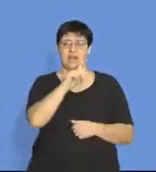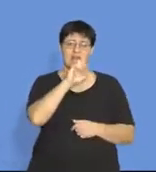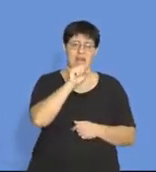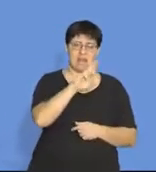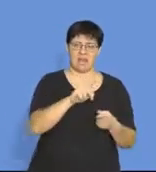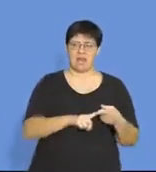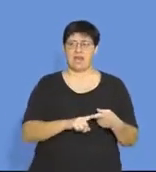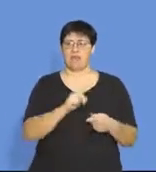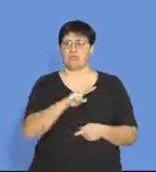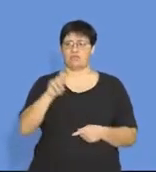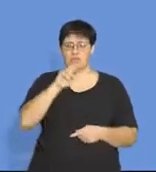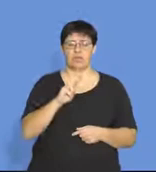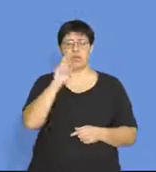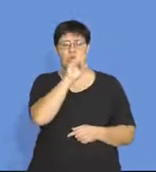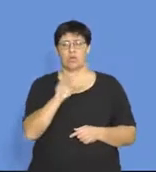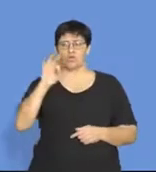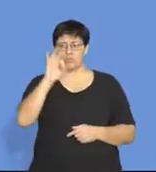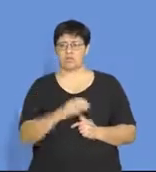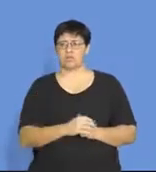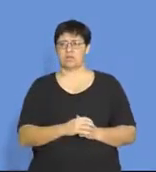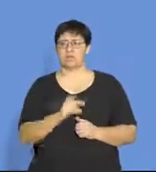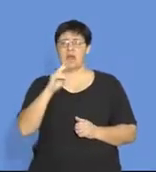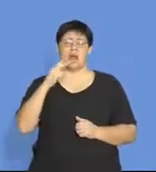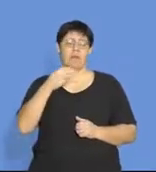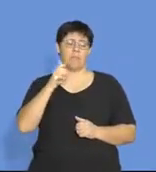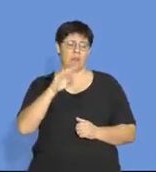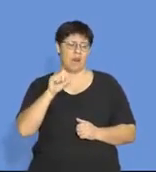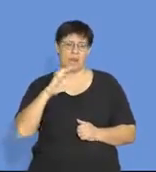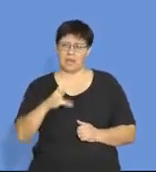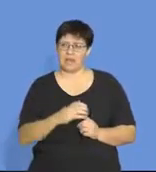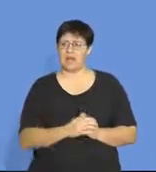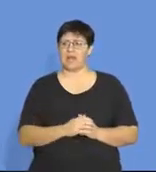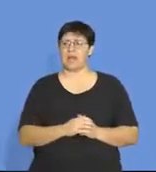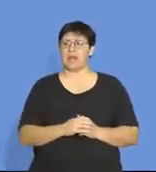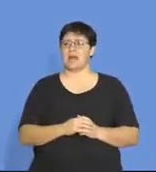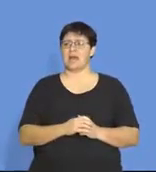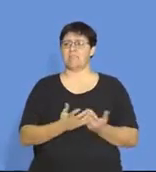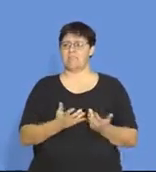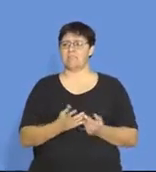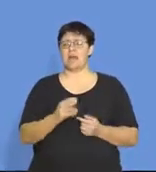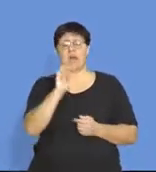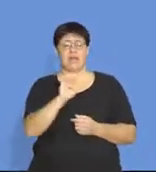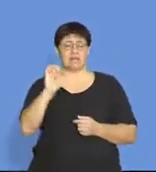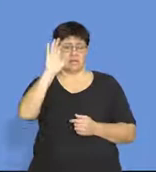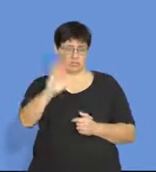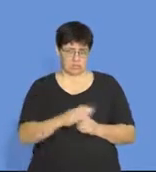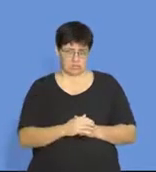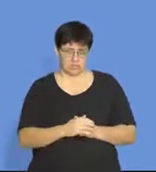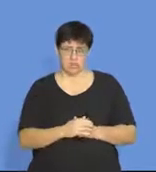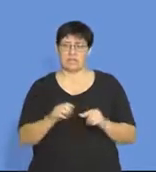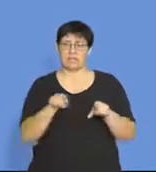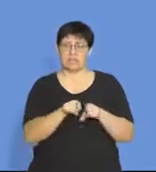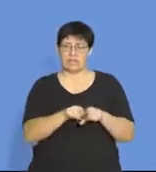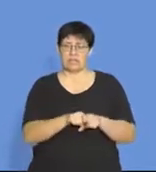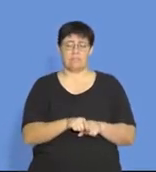cubic, hyperbolic, and exponential. For now, the cubic, we're not really going to entertain as yet. And also with